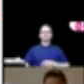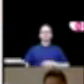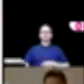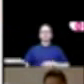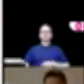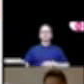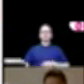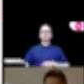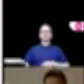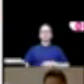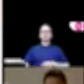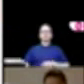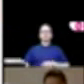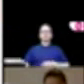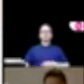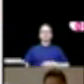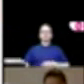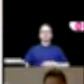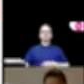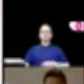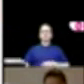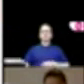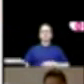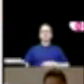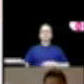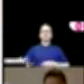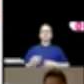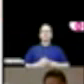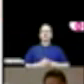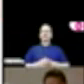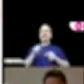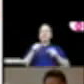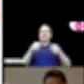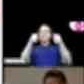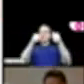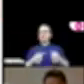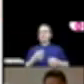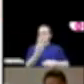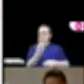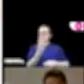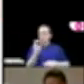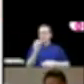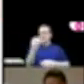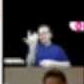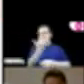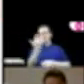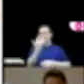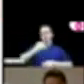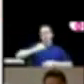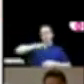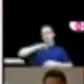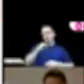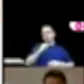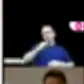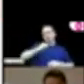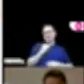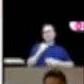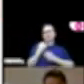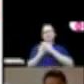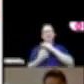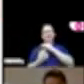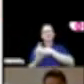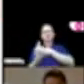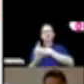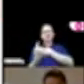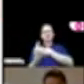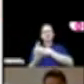this one was a poster from 2015 Scottish independence referendum aimed at the